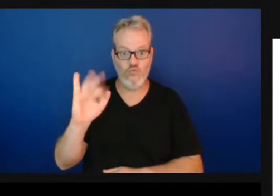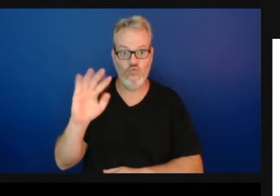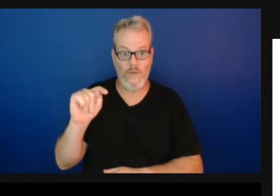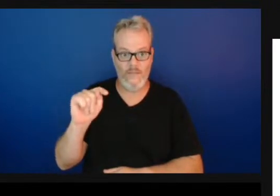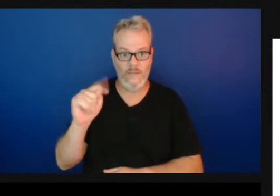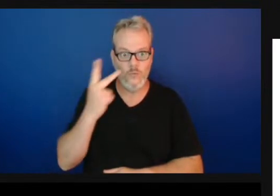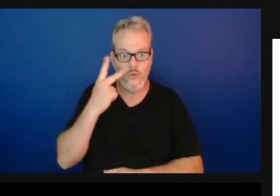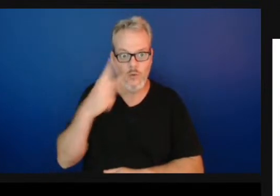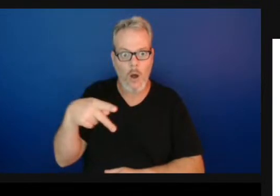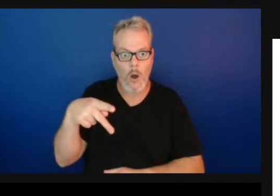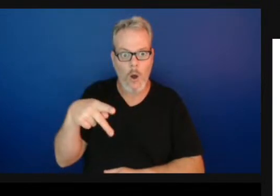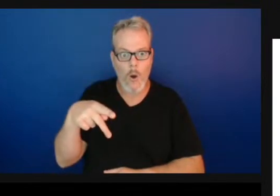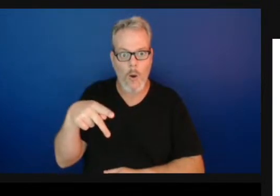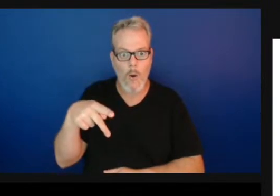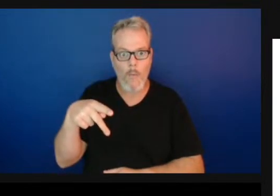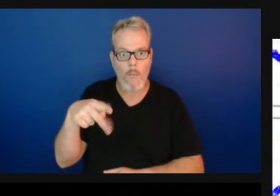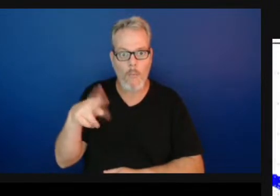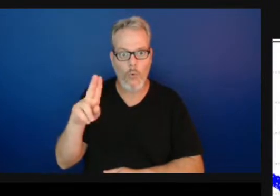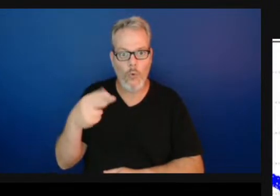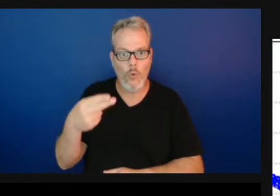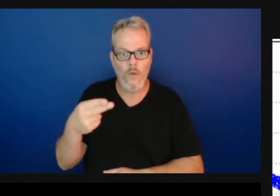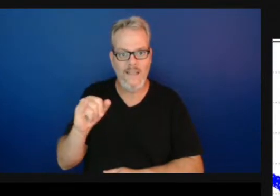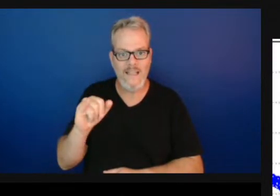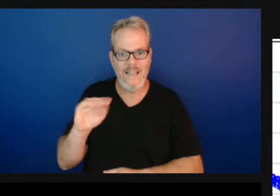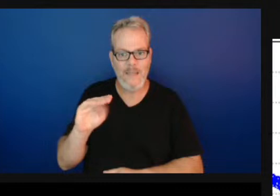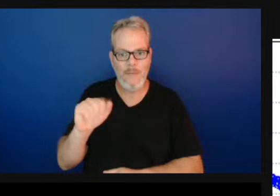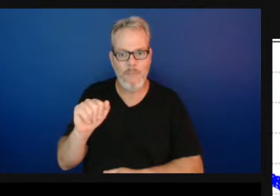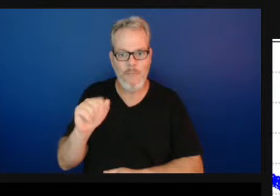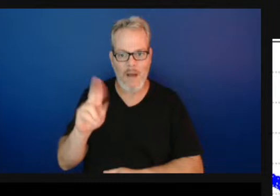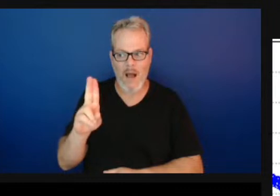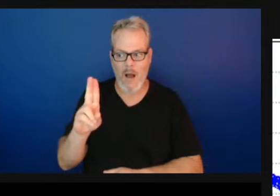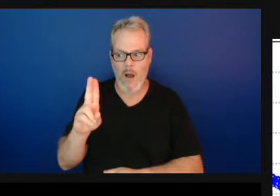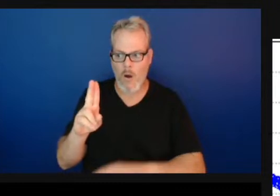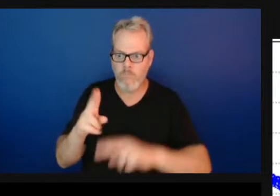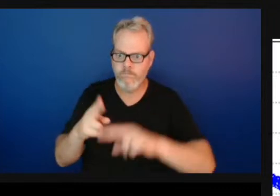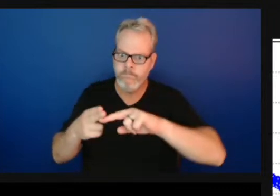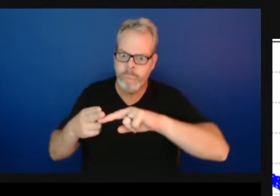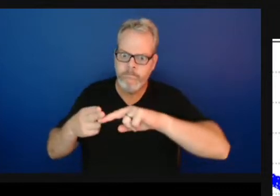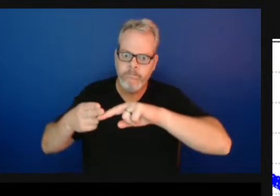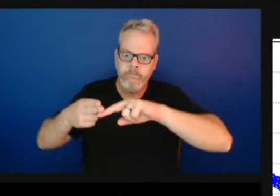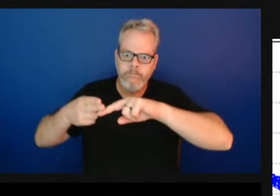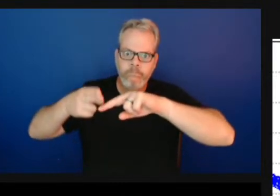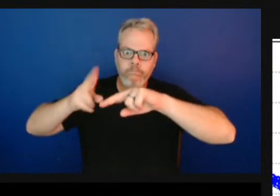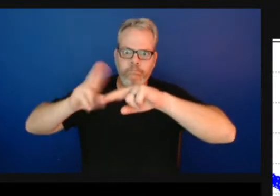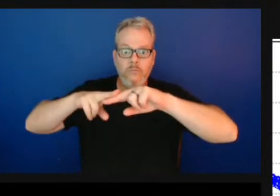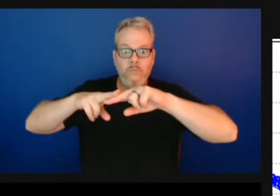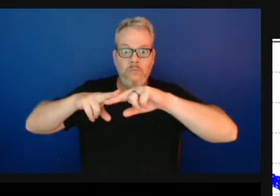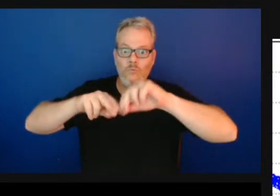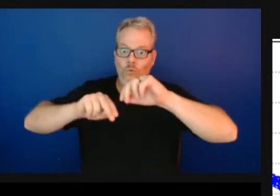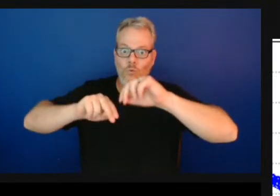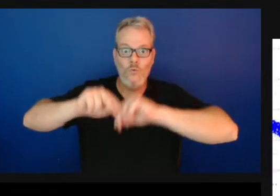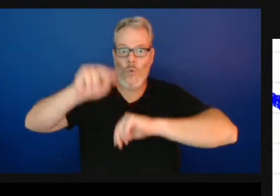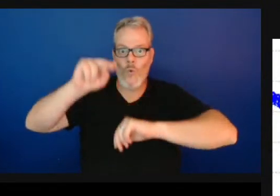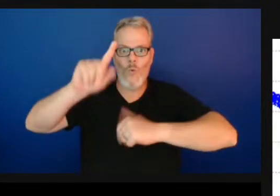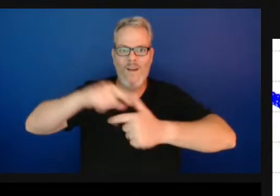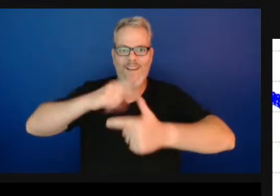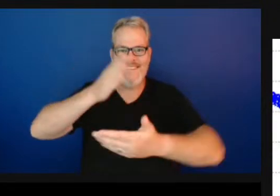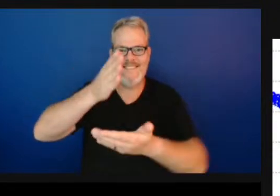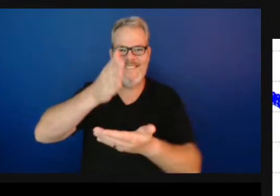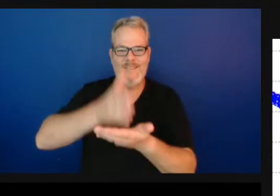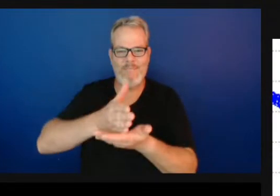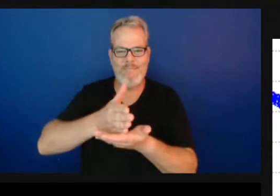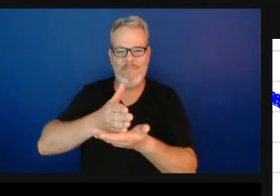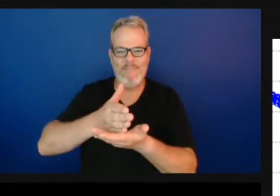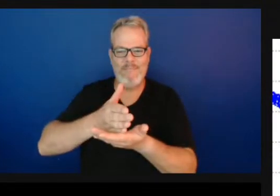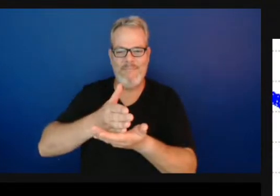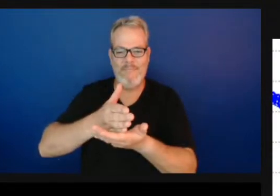big jump to the north during that intrusion, but has since stopped moving and has kind of resumed its previous trend. Puhimau was